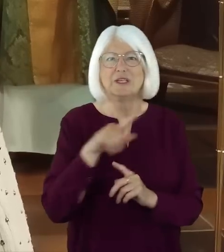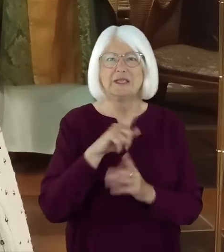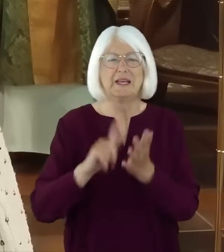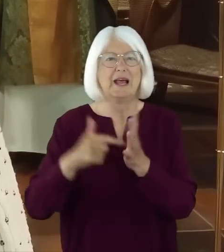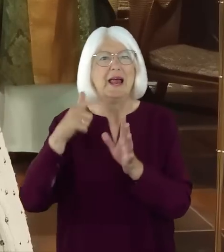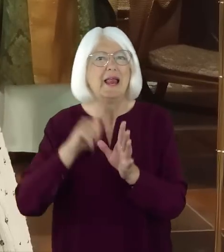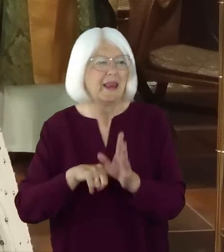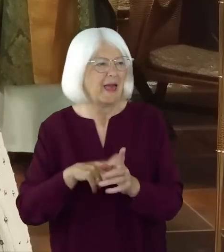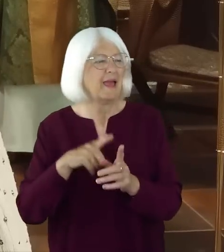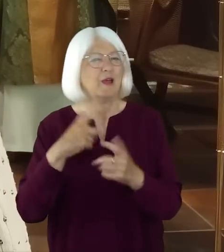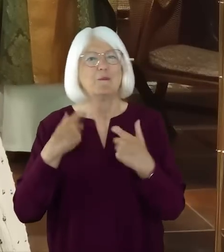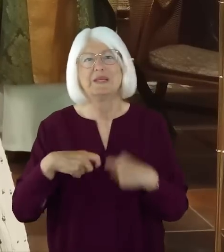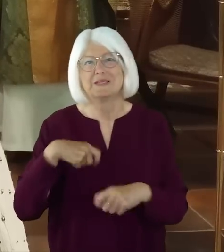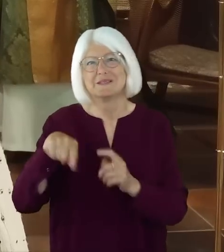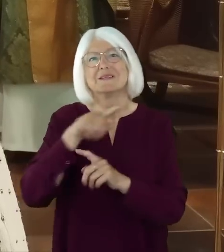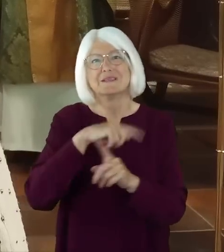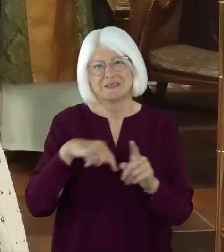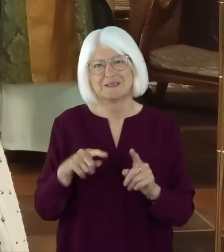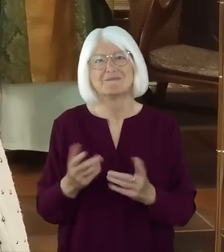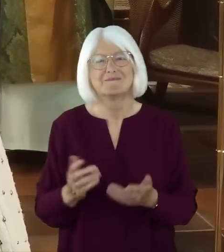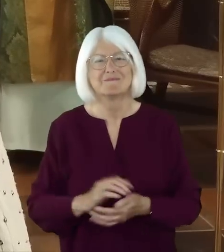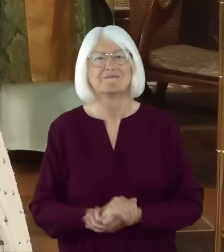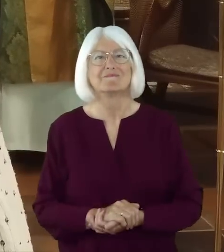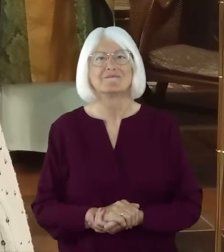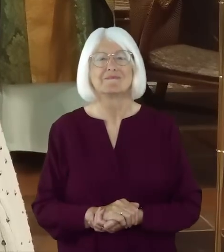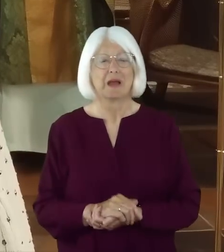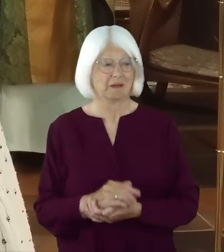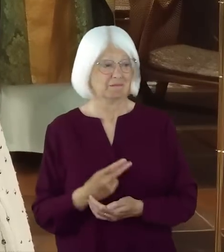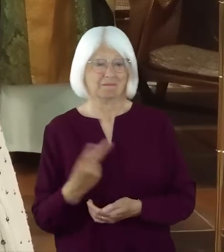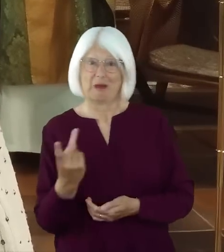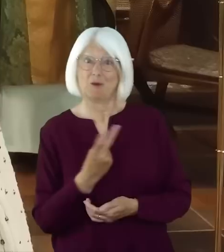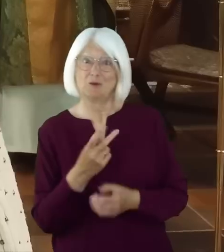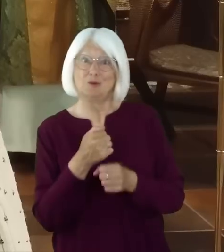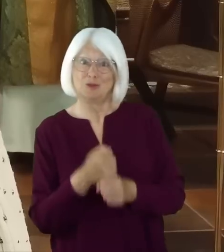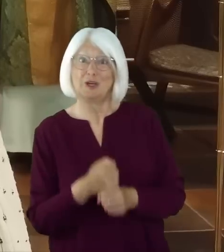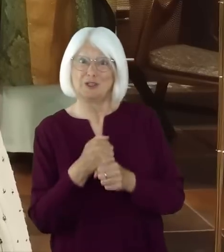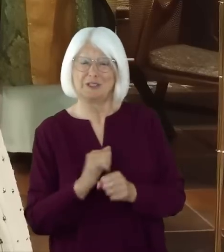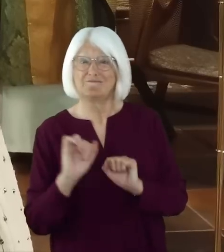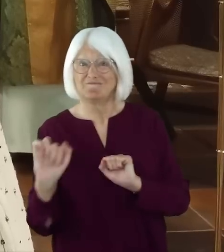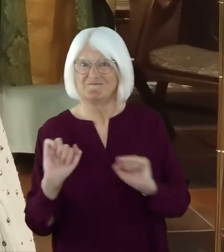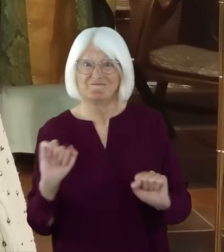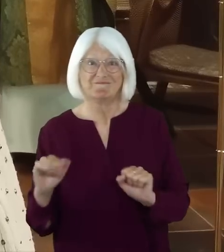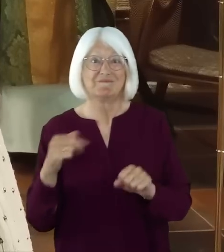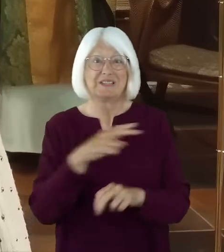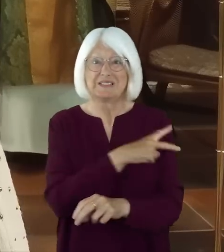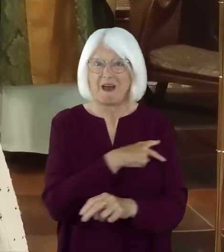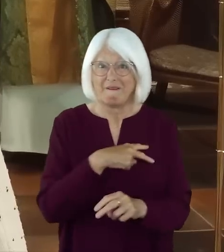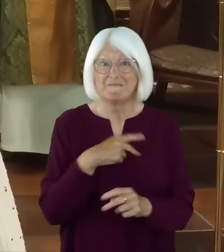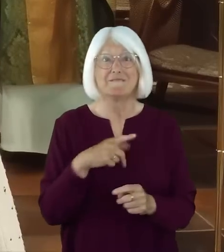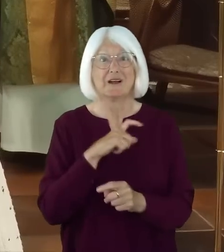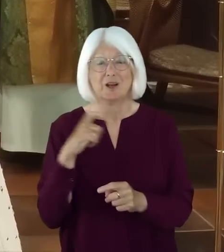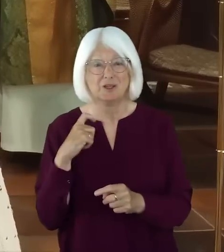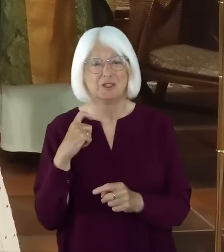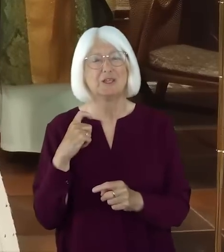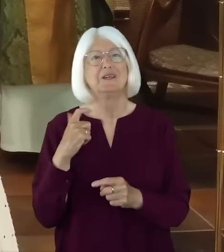especially for the ministry team here in our two churches. We ask your blessing on the church families of St. Mary's and St.